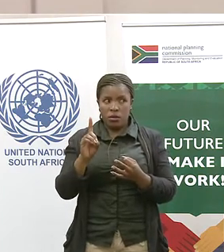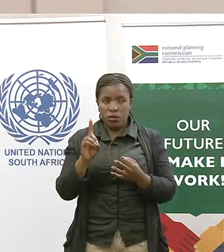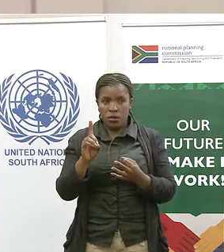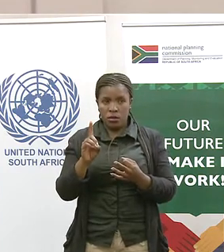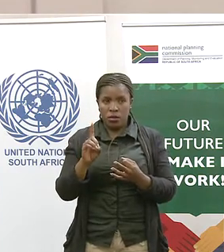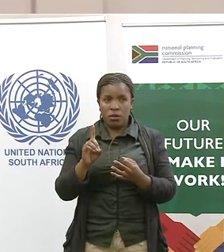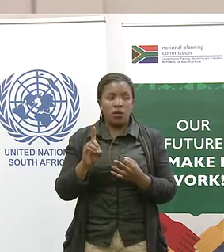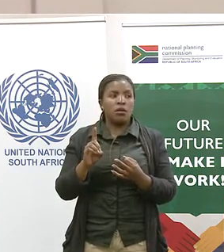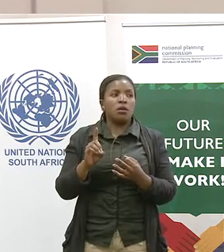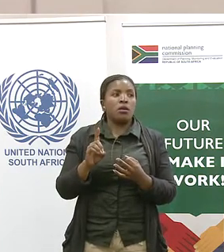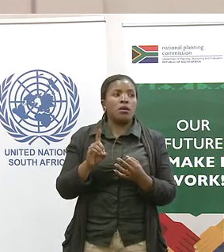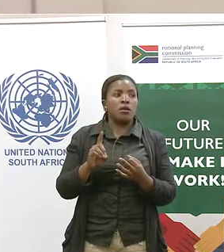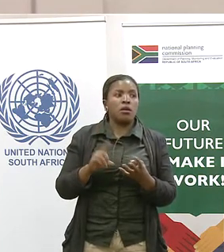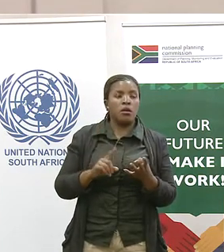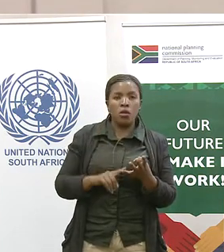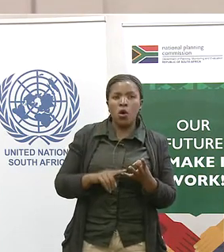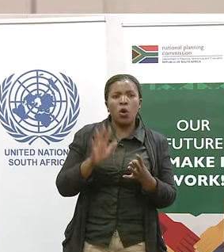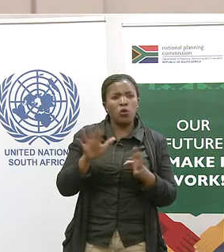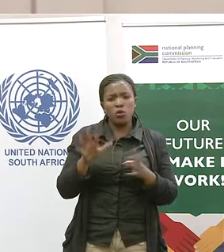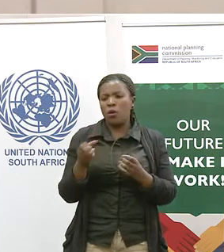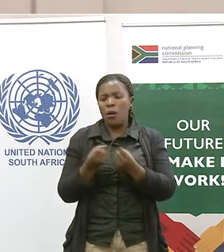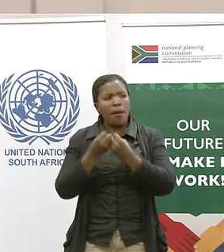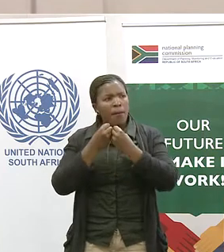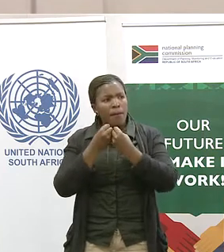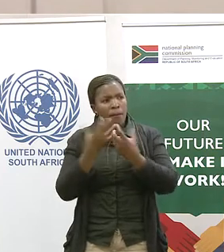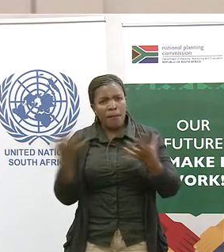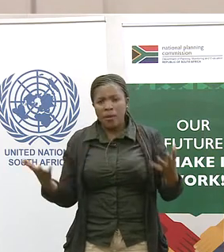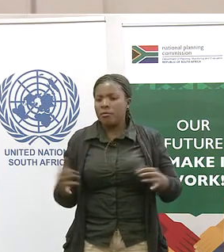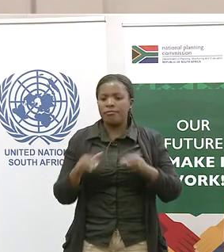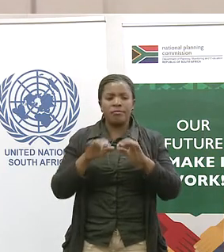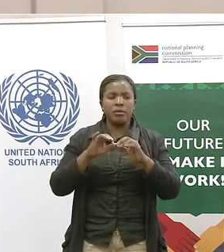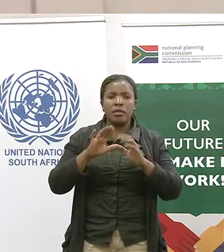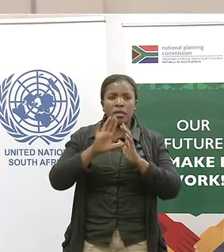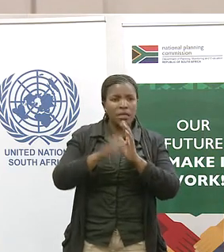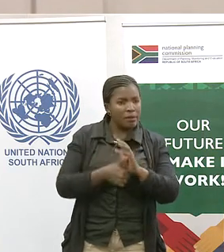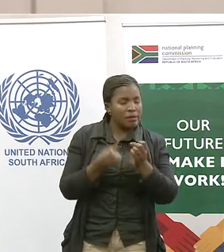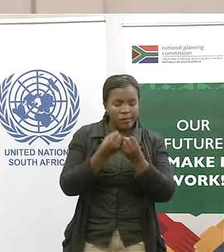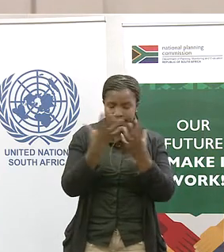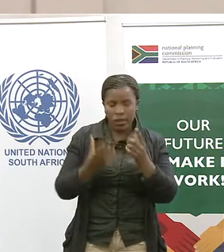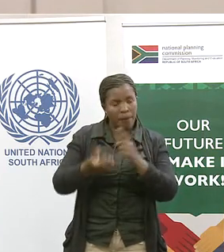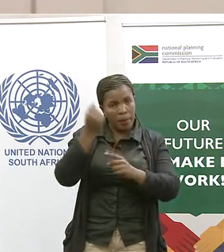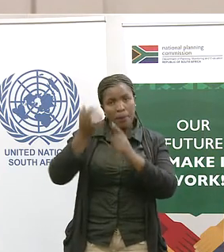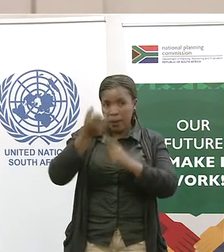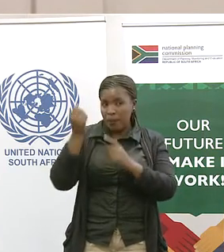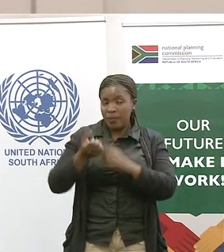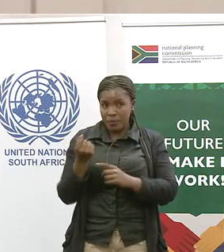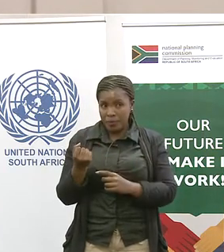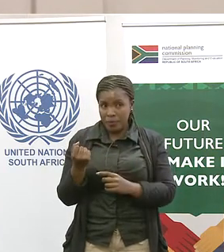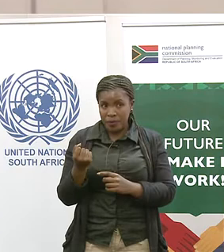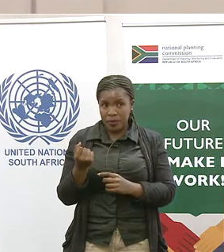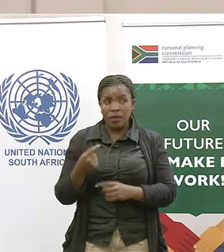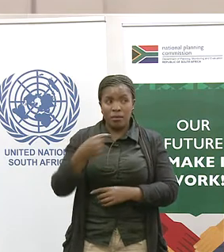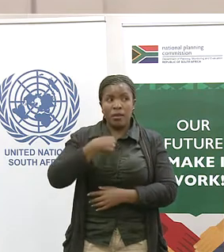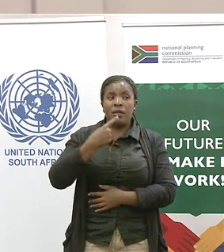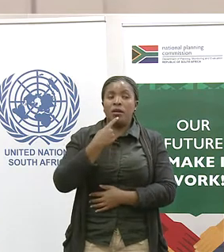Lastly, the strides made on the disability discourse as a country. And I really